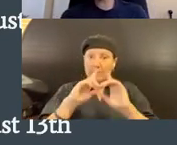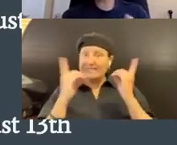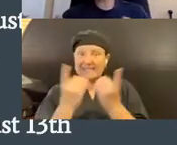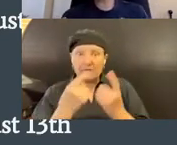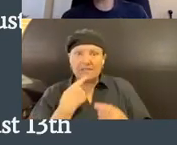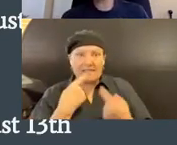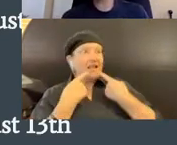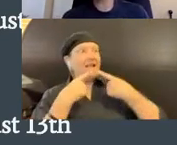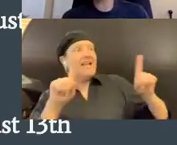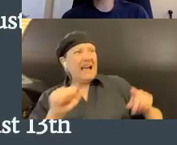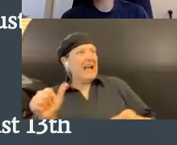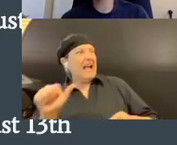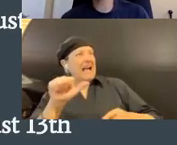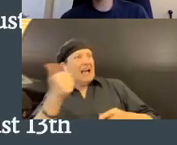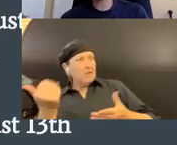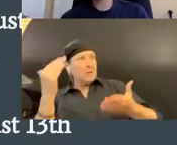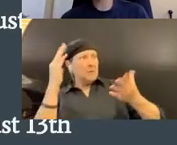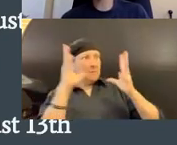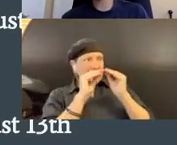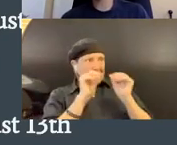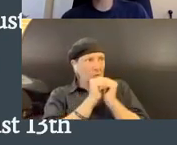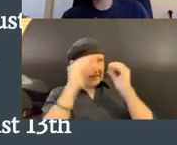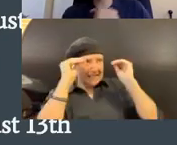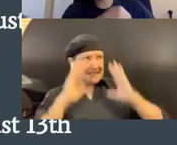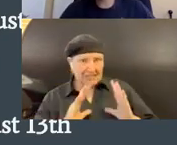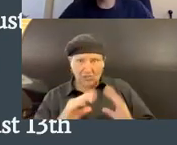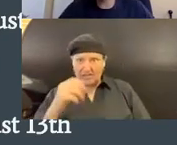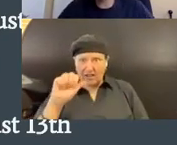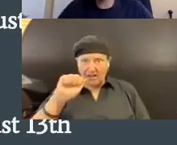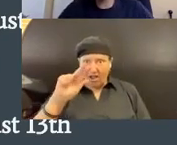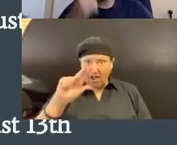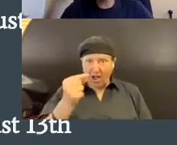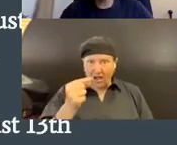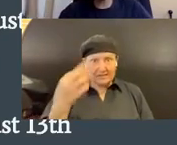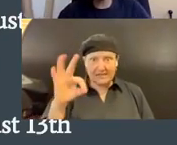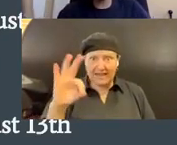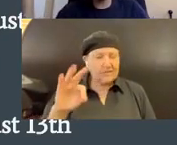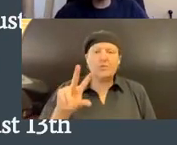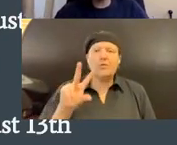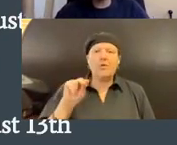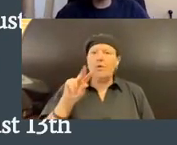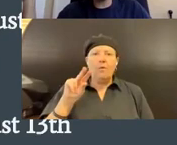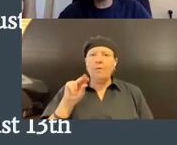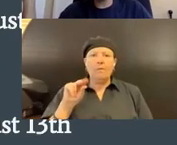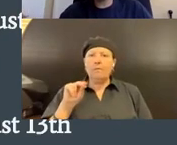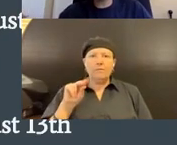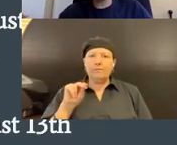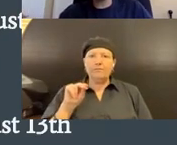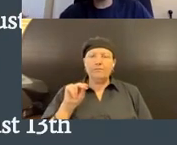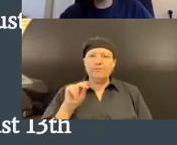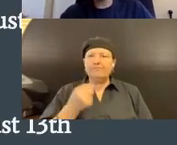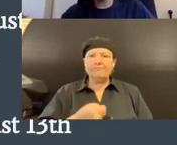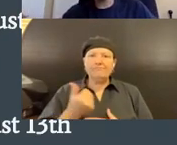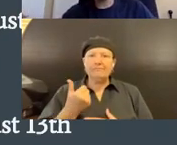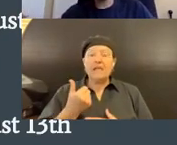we're going to have another meeting with our teachers. No, actually, our deal with our teachers was that instead of doing the scheduled one that